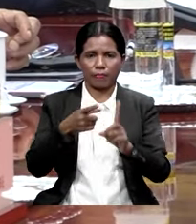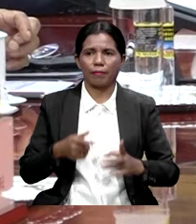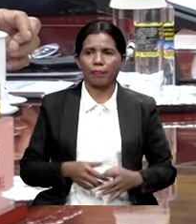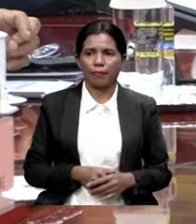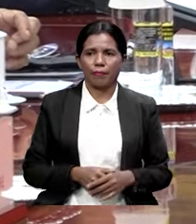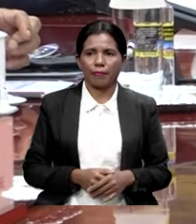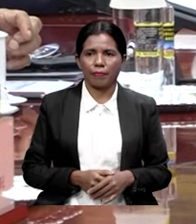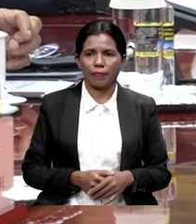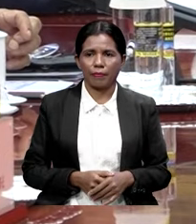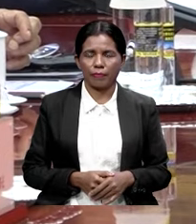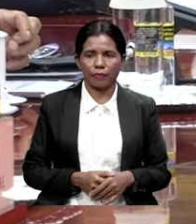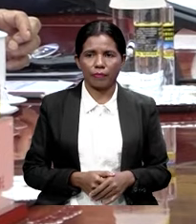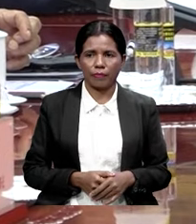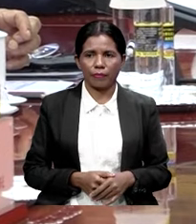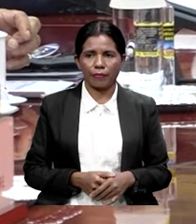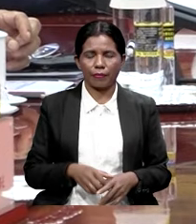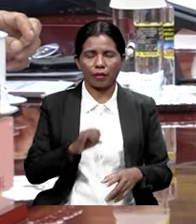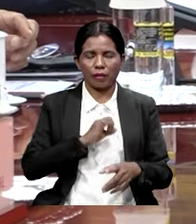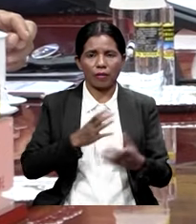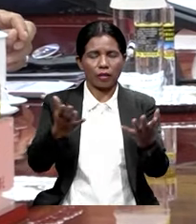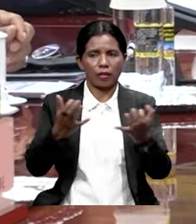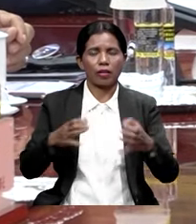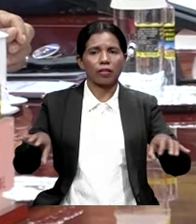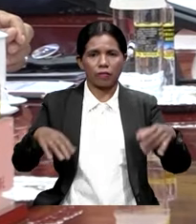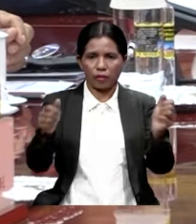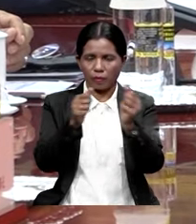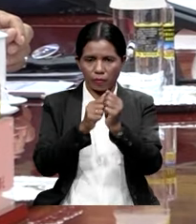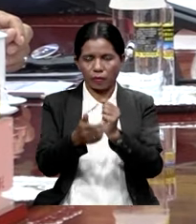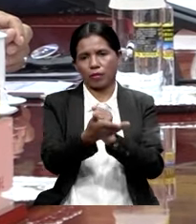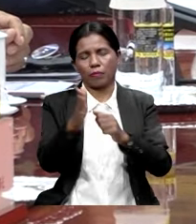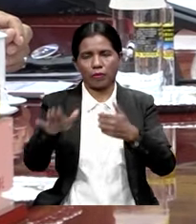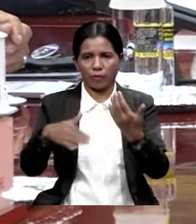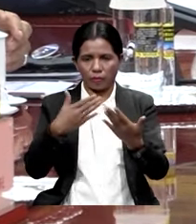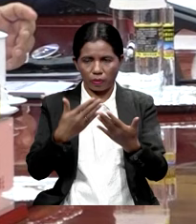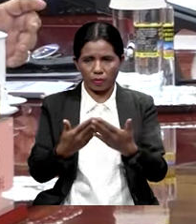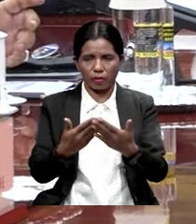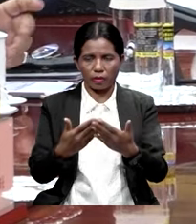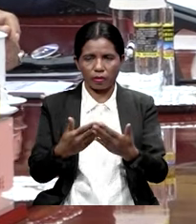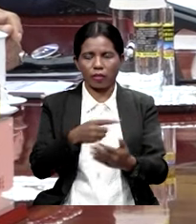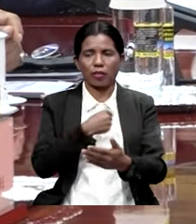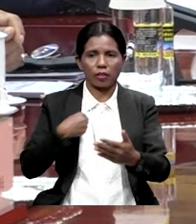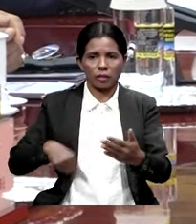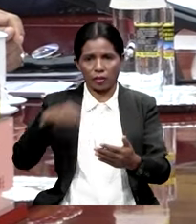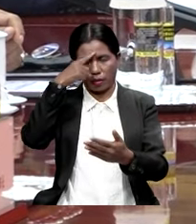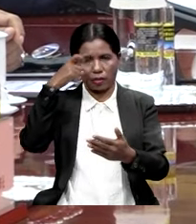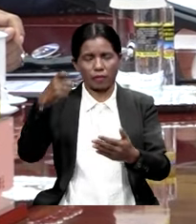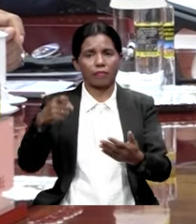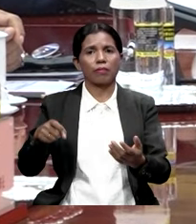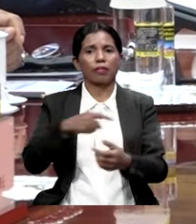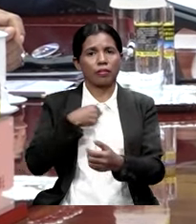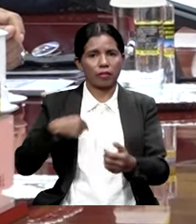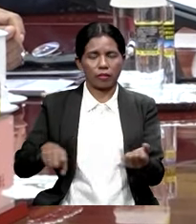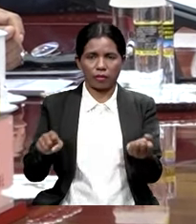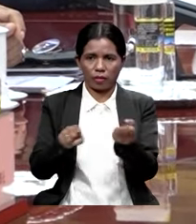have made commitment with ourselves and ourselves to address the challenges faced